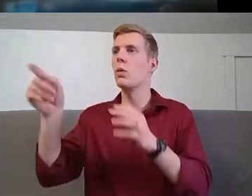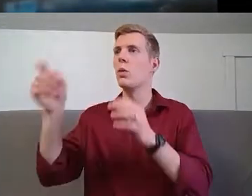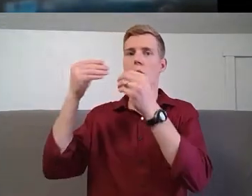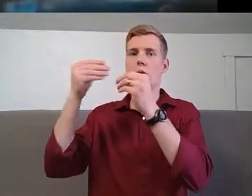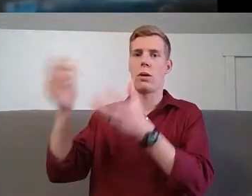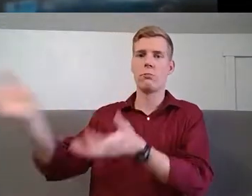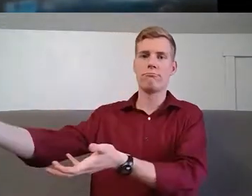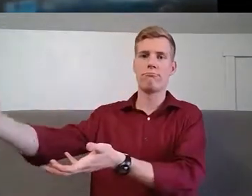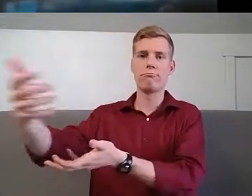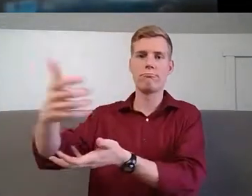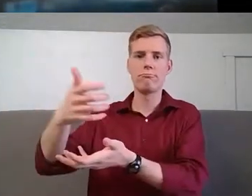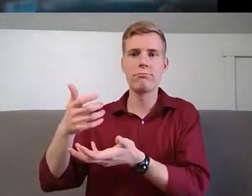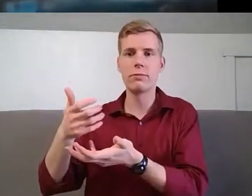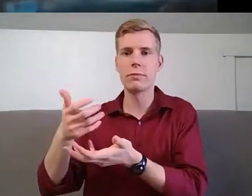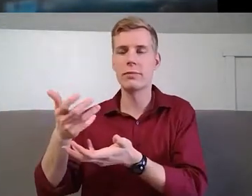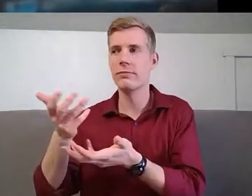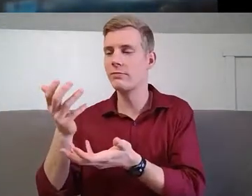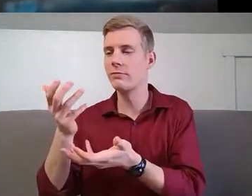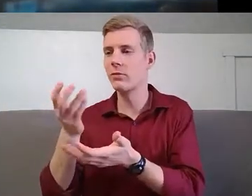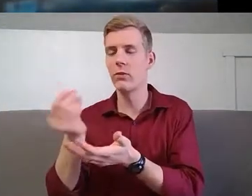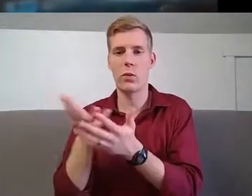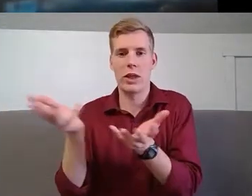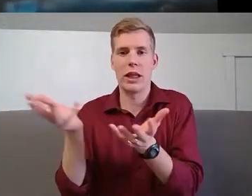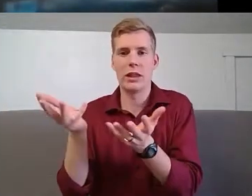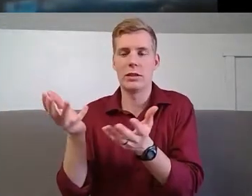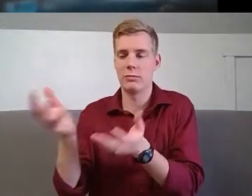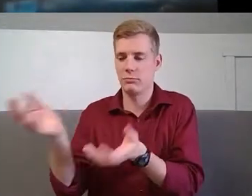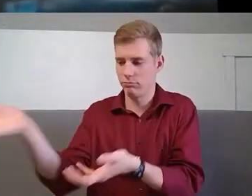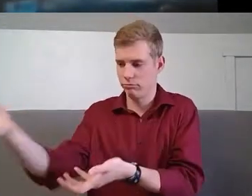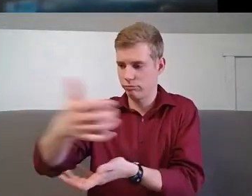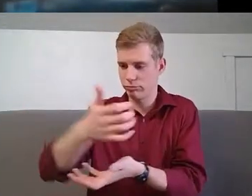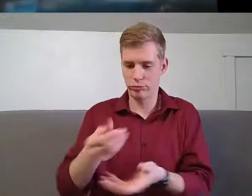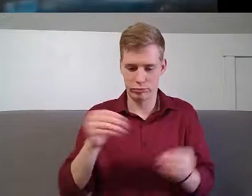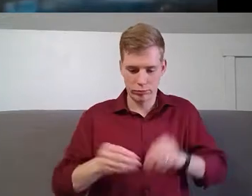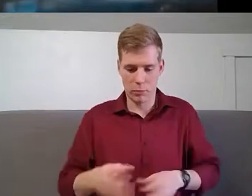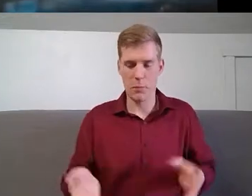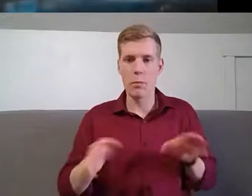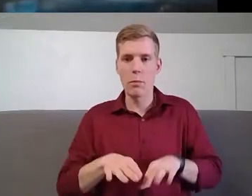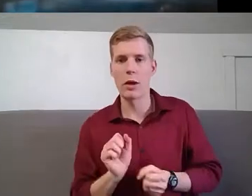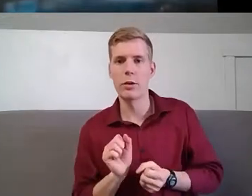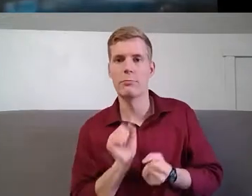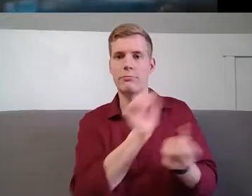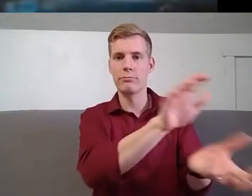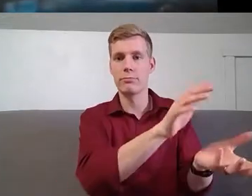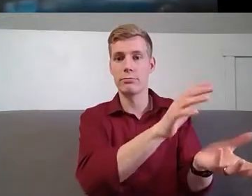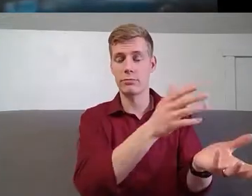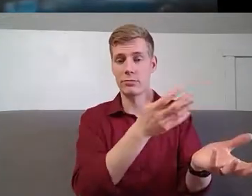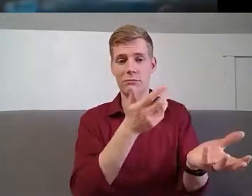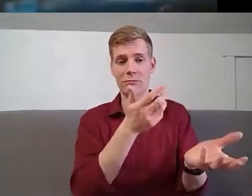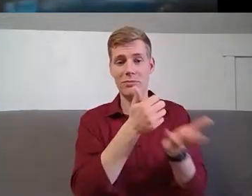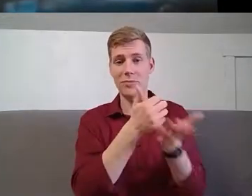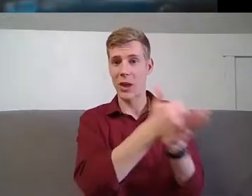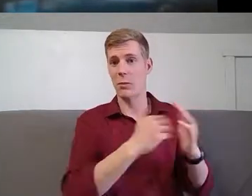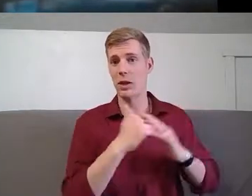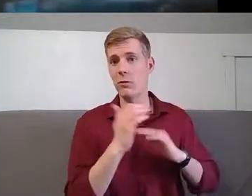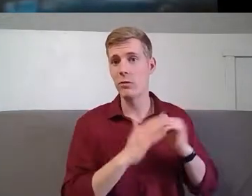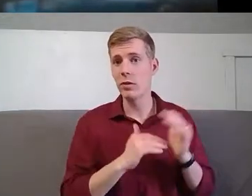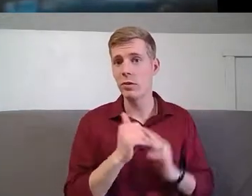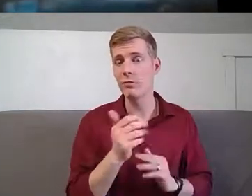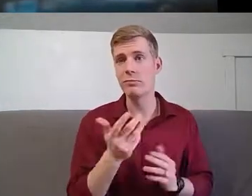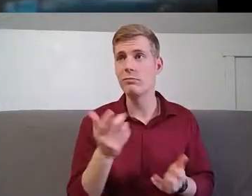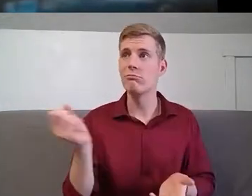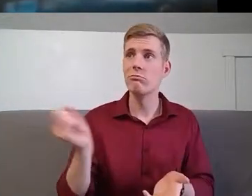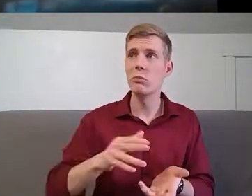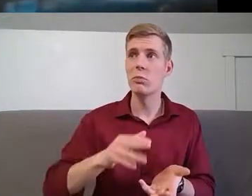and pick up a few things for them that might be comforting.